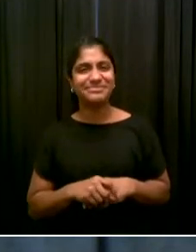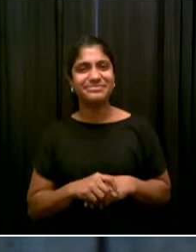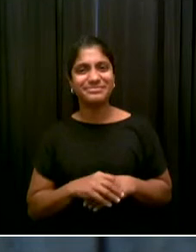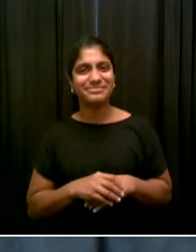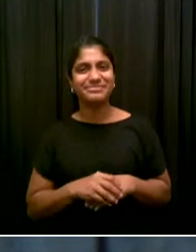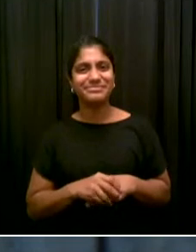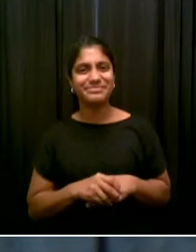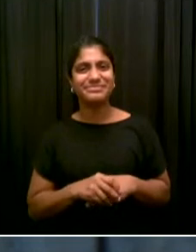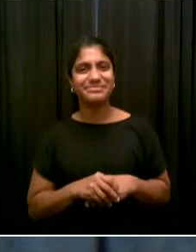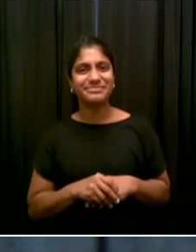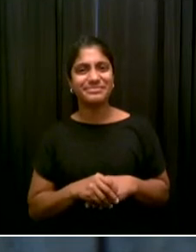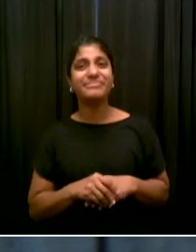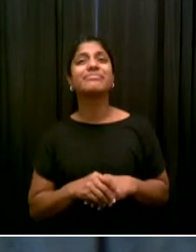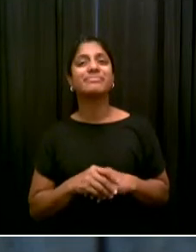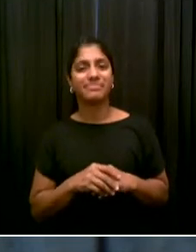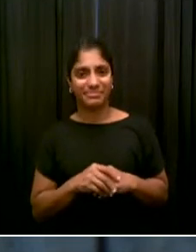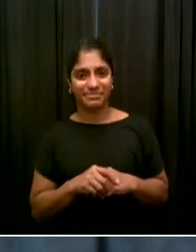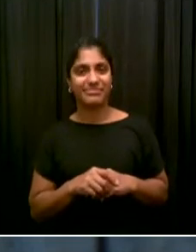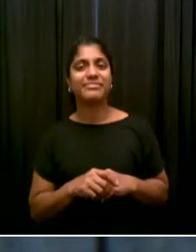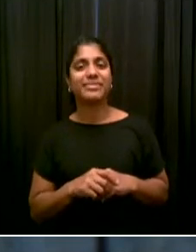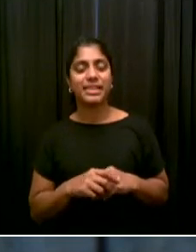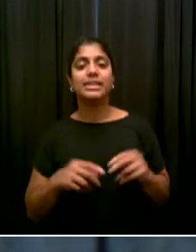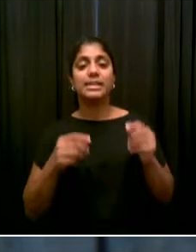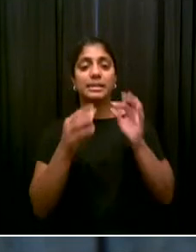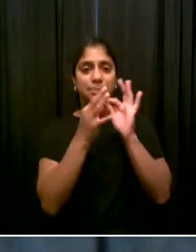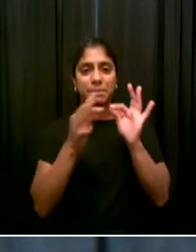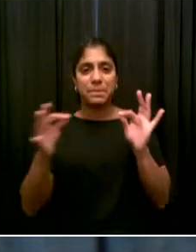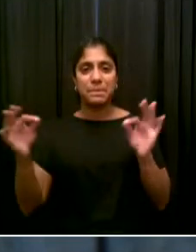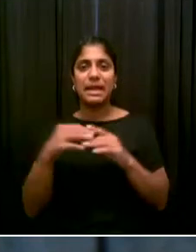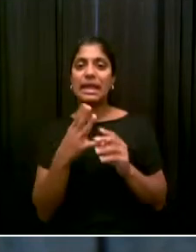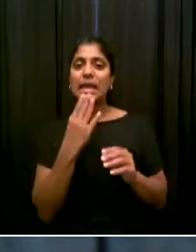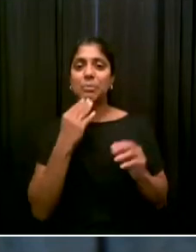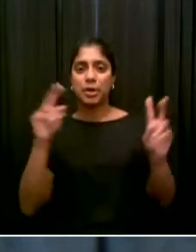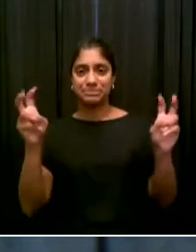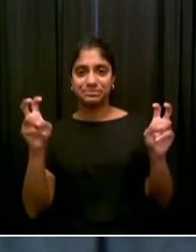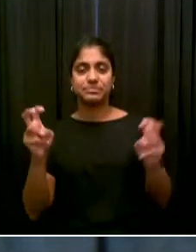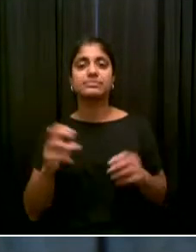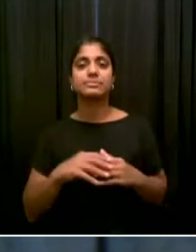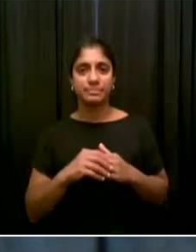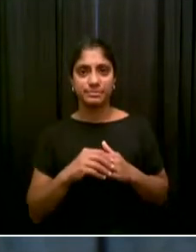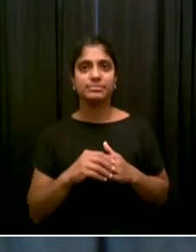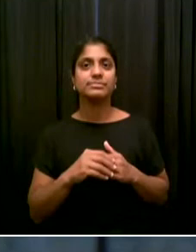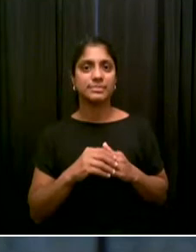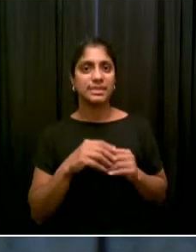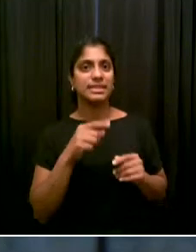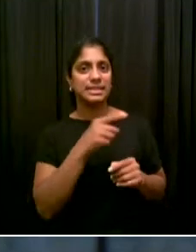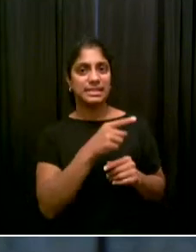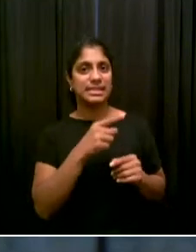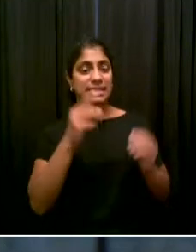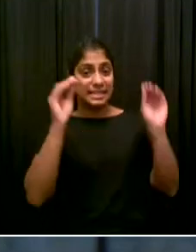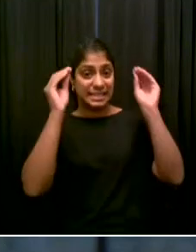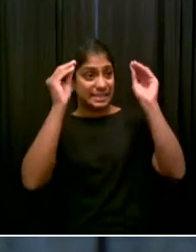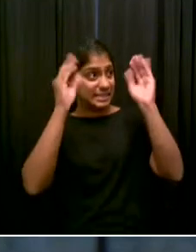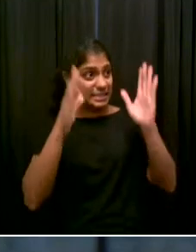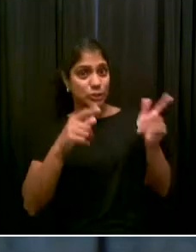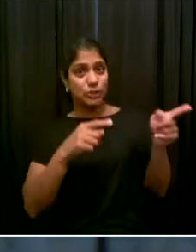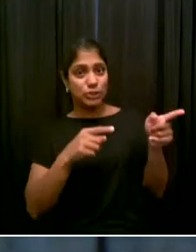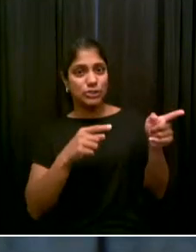you. Also, acquire a friend. Knei lecha chaver. The word chaver, I think, is familiar to